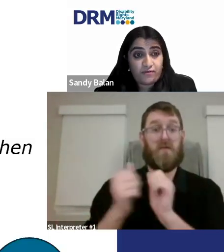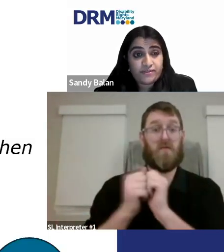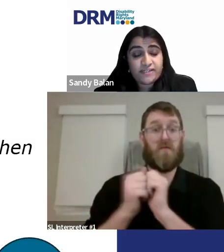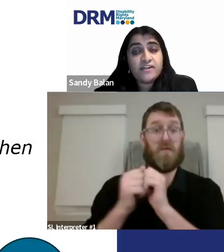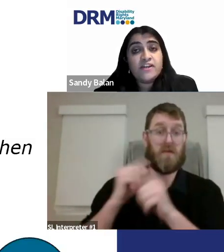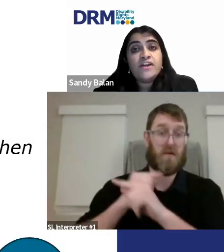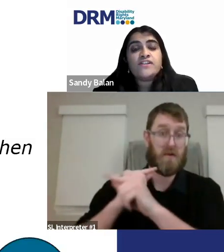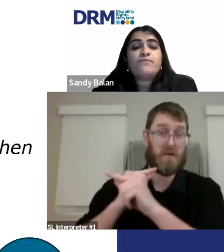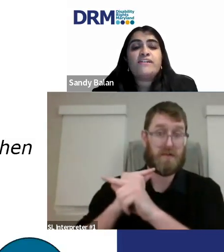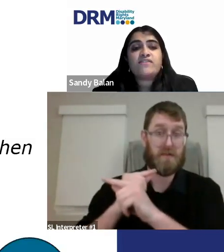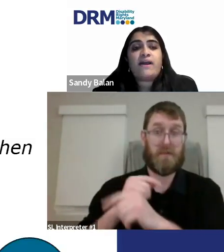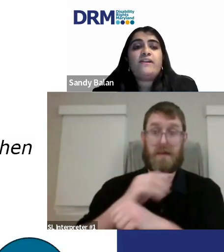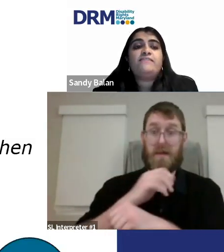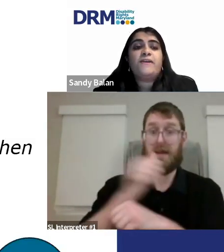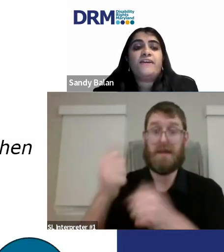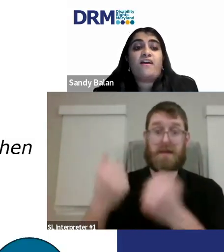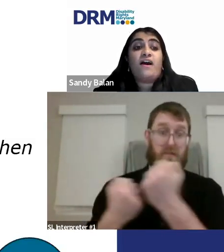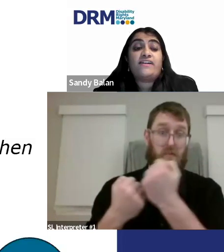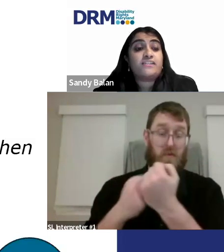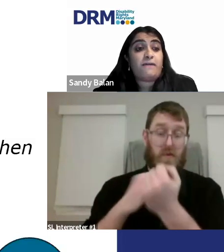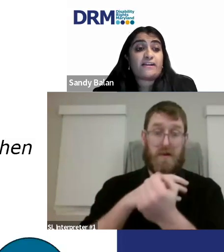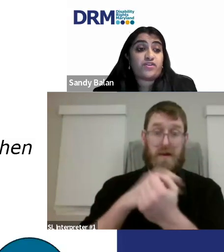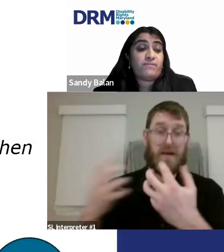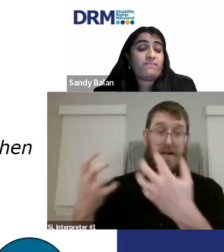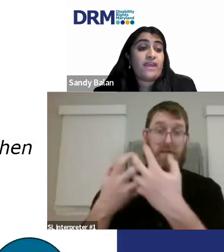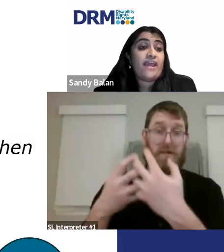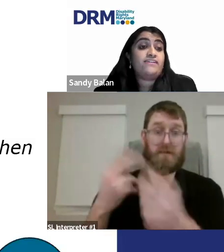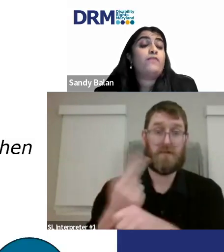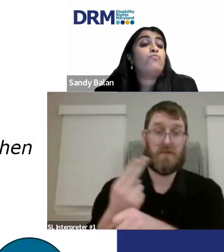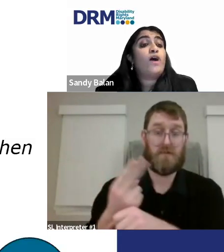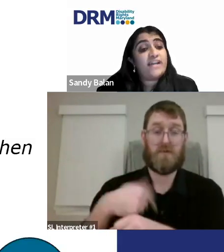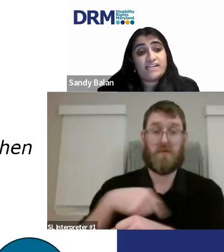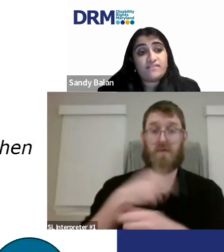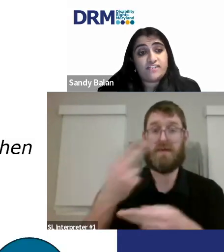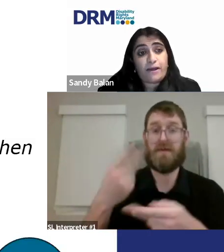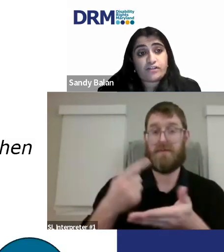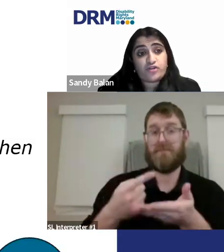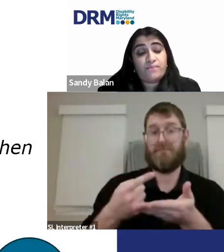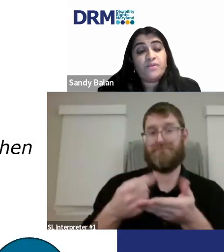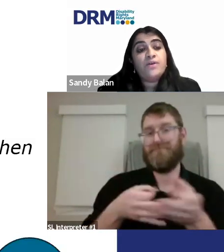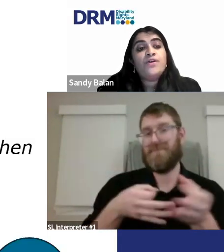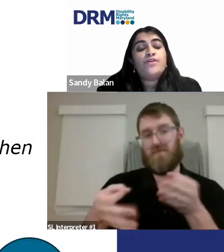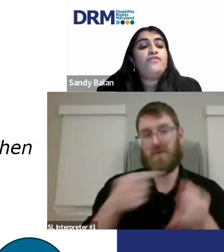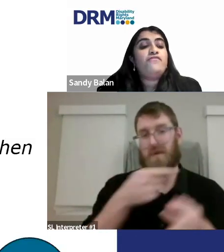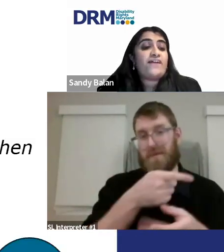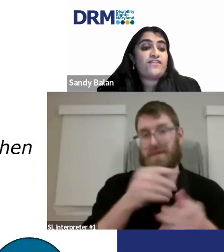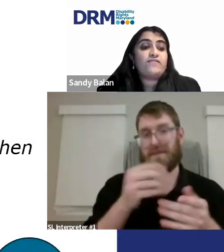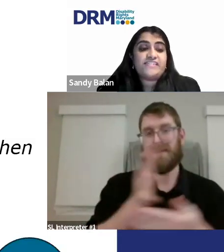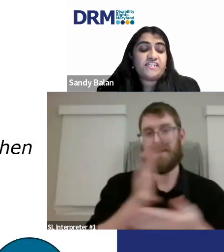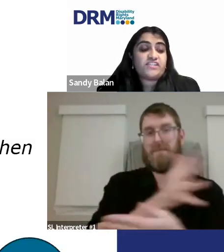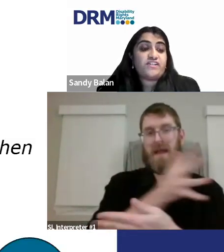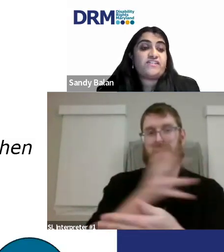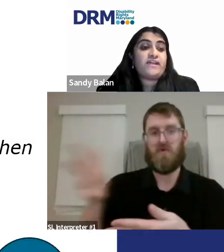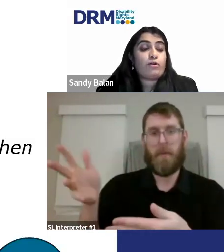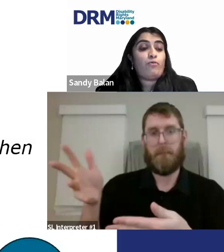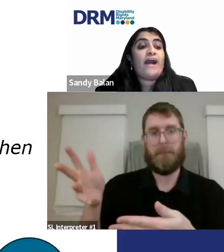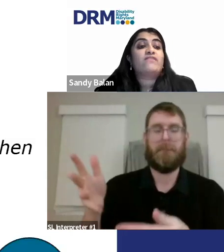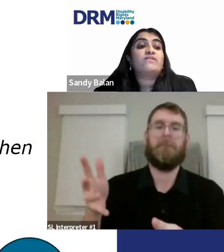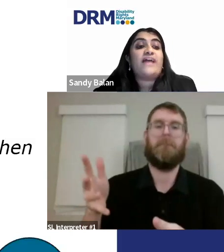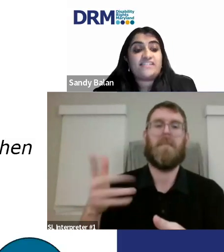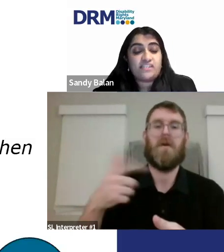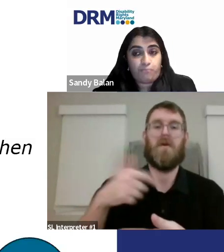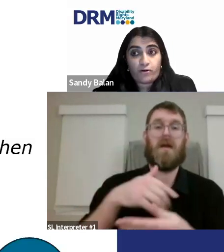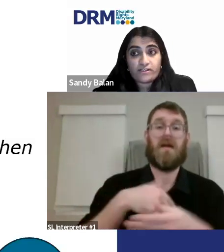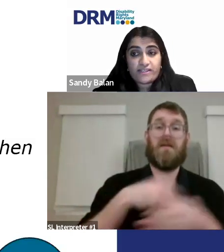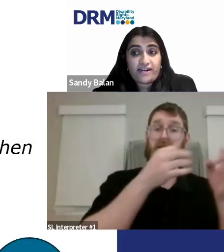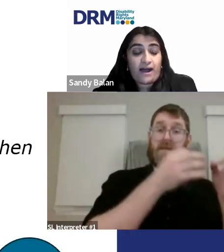that are being used. So we describe it as being on a spectrum. And on one end of the spectrum, you've got those decisions that